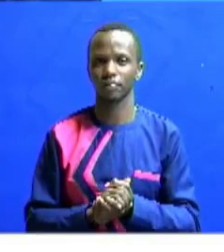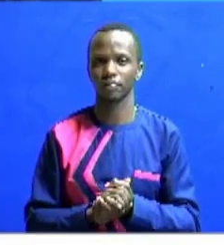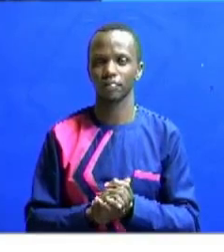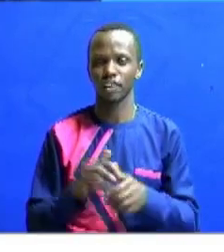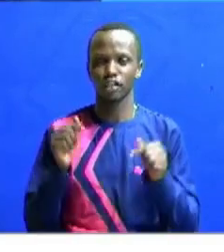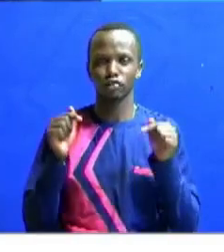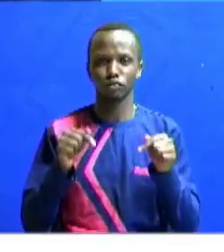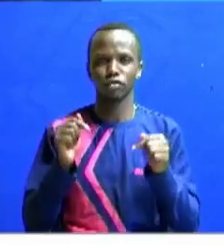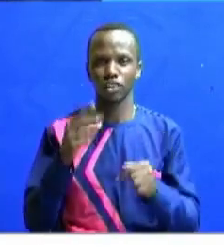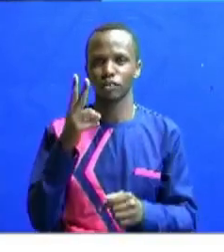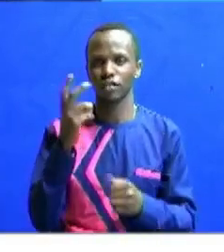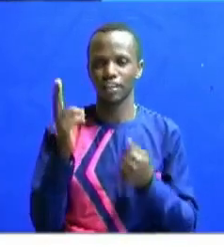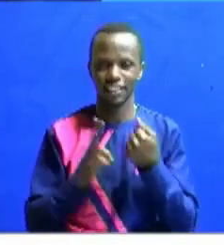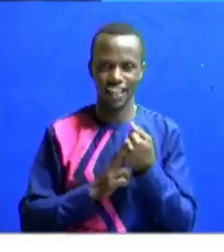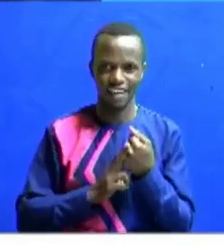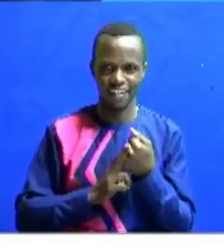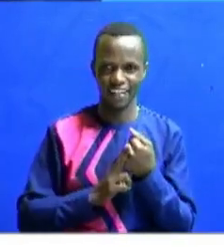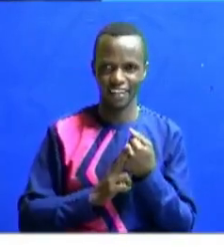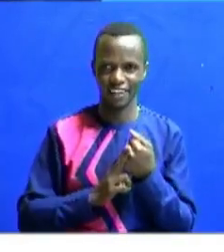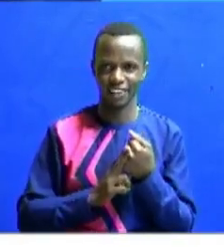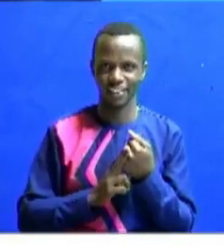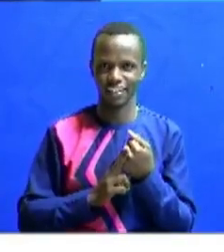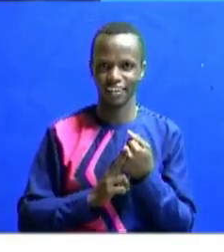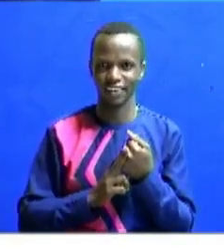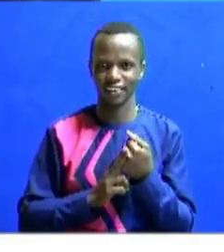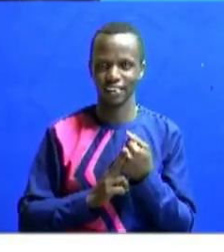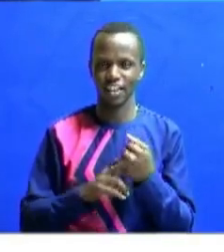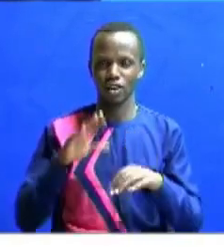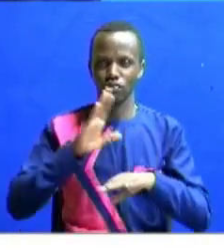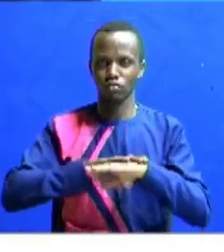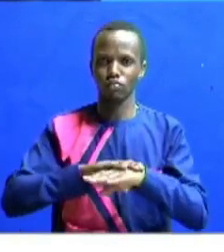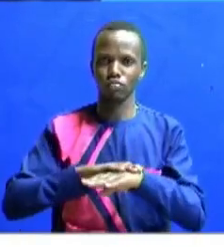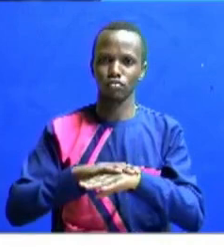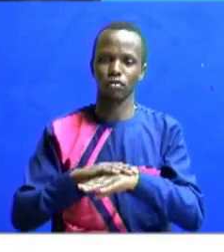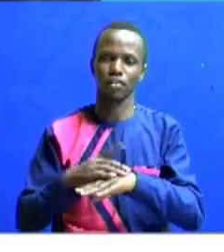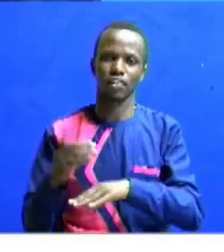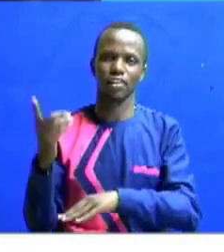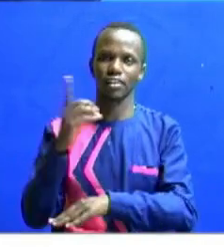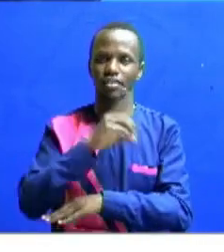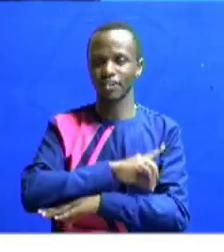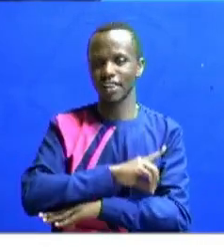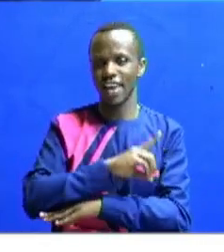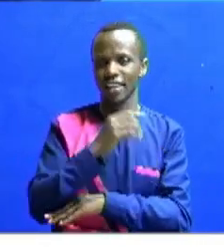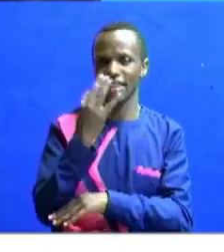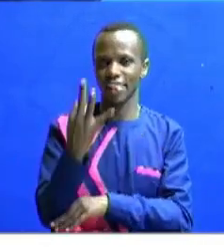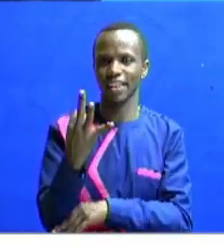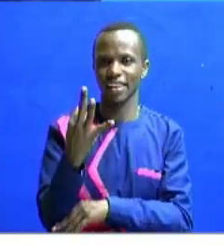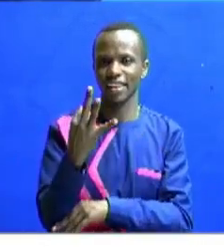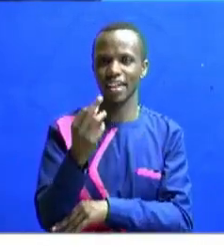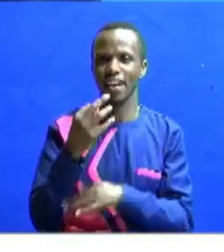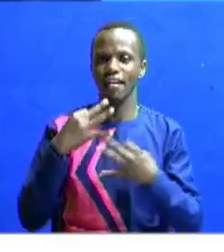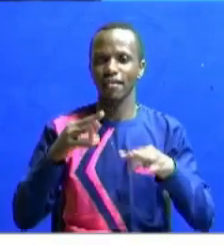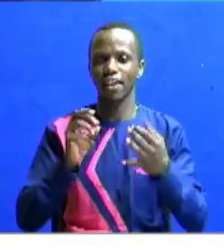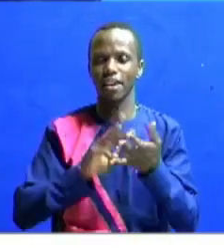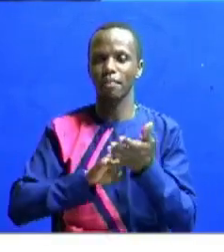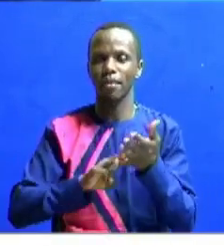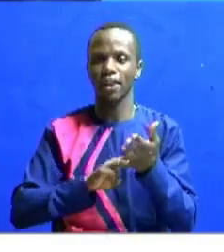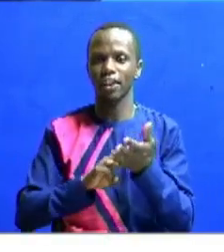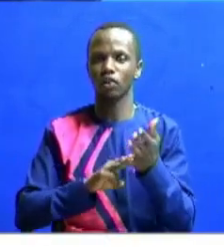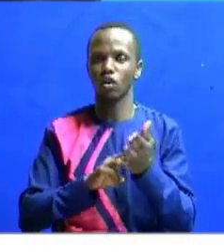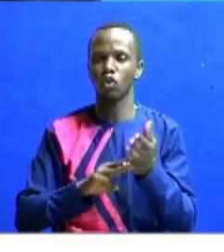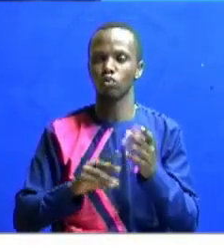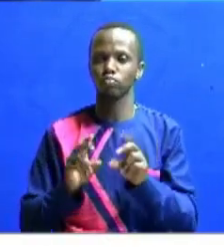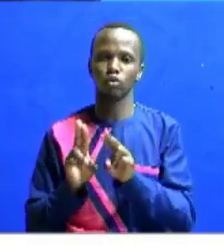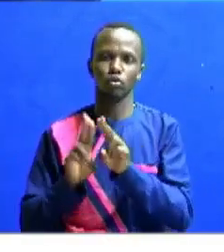Today, the 27th of June, marks the third day of the Good News Medical Volunteers, GNMV, Free Medical Camp Tour. The